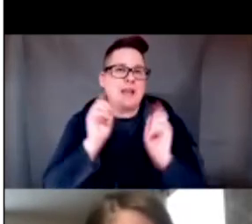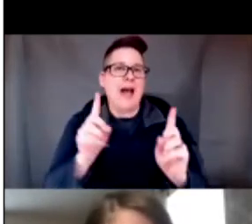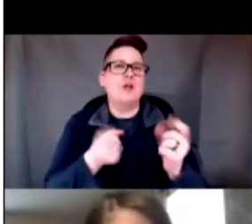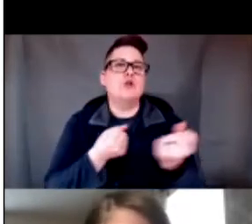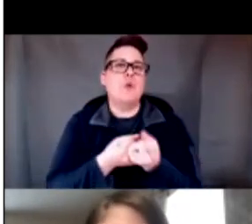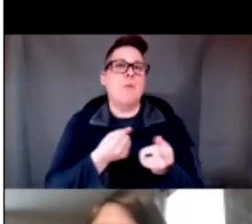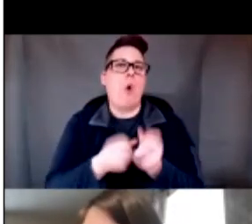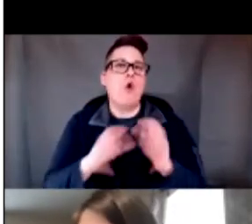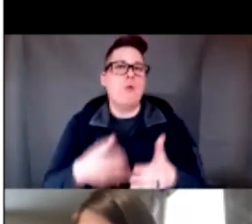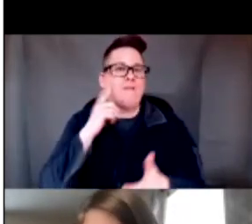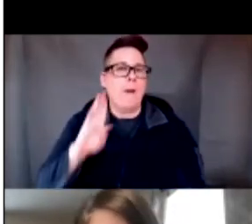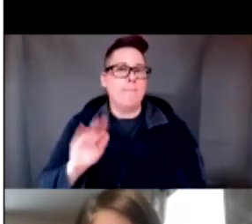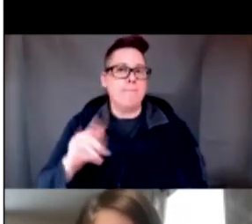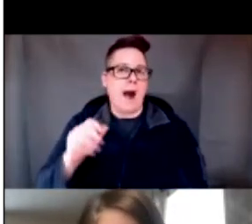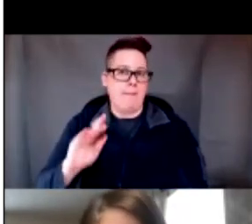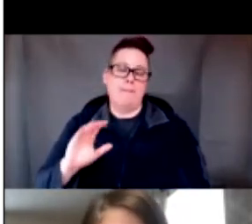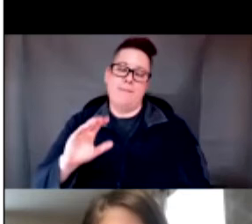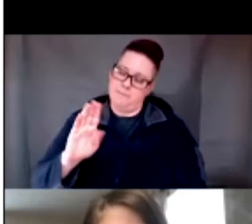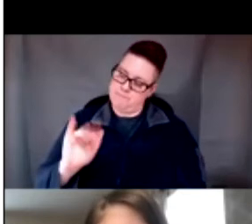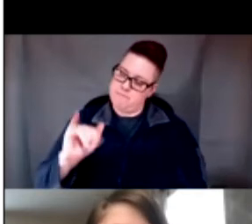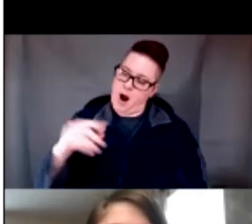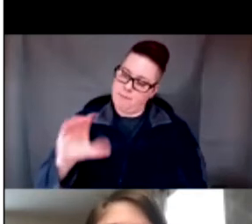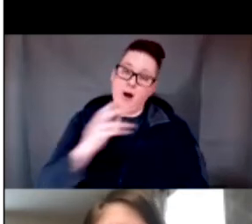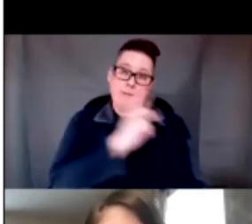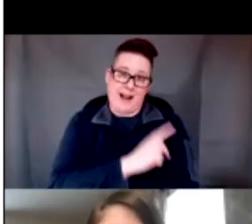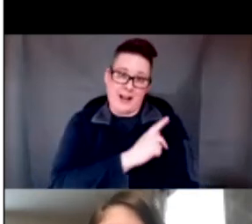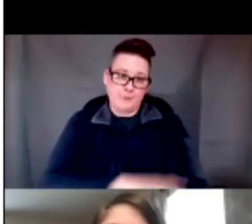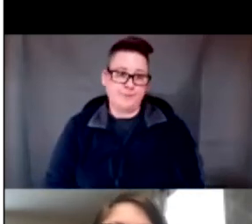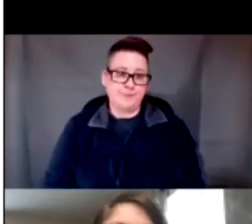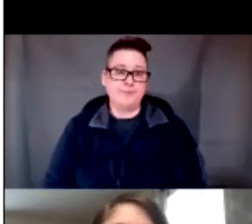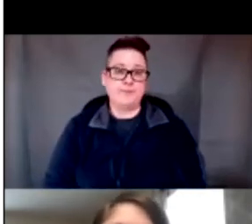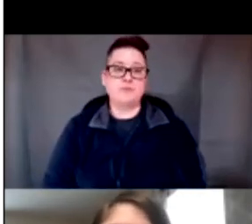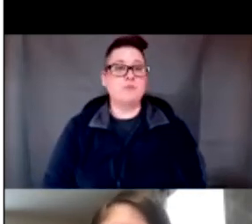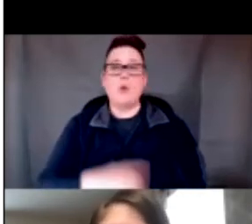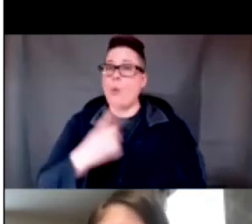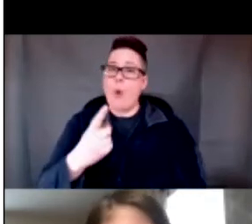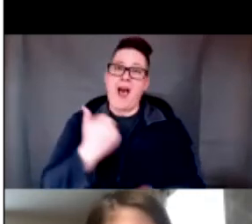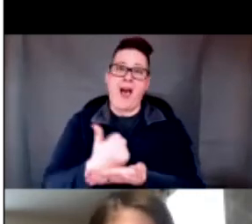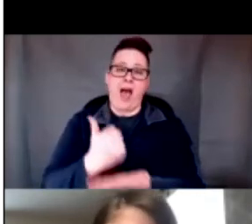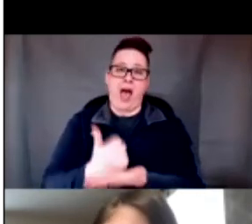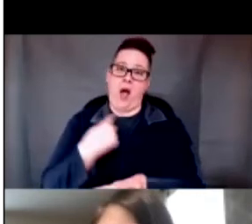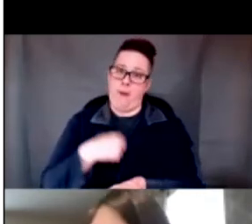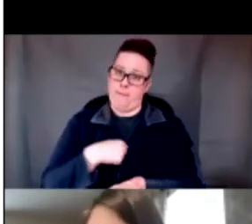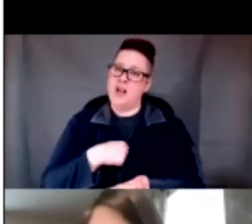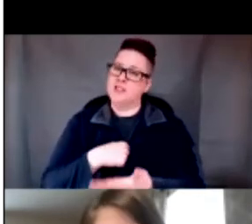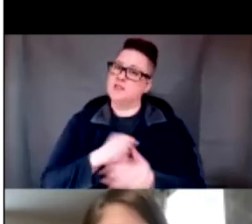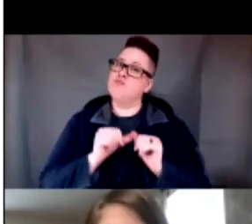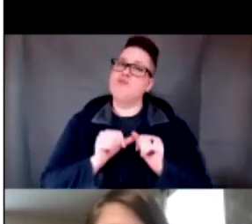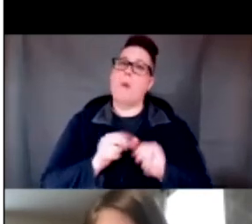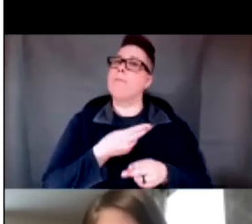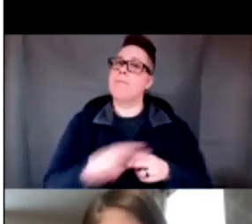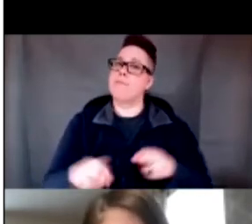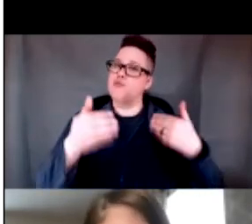BIPOC patients of the practice as well. One tool that helps us stay true to our brief episode of care model is a